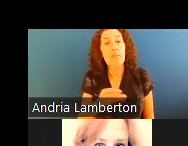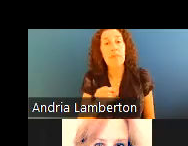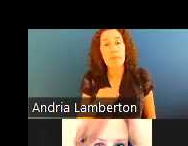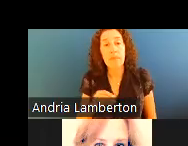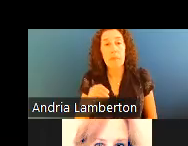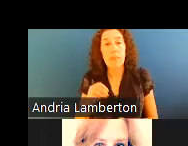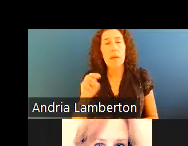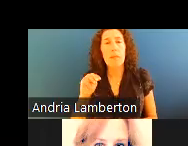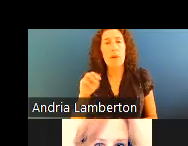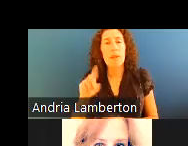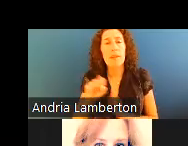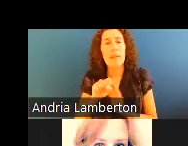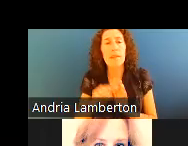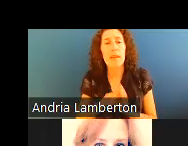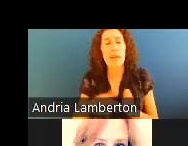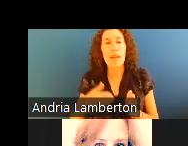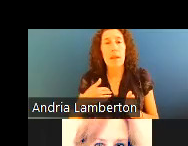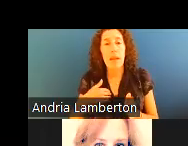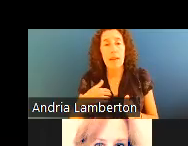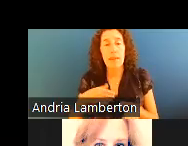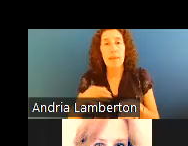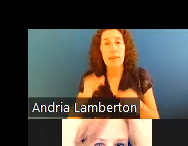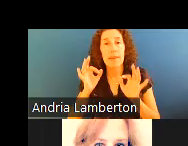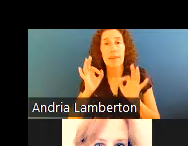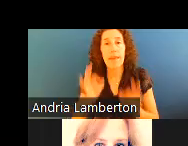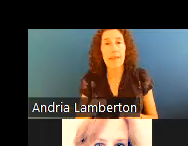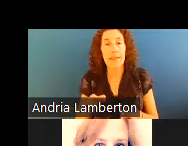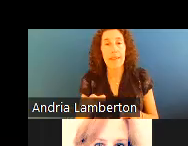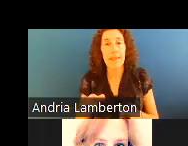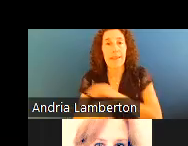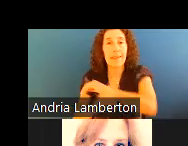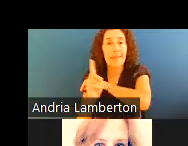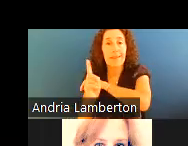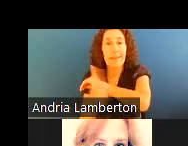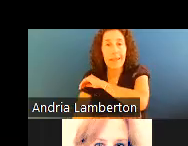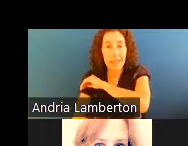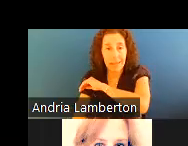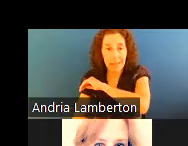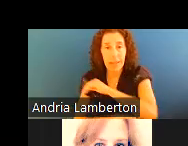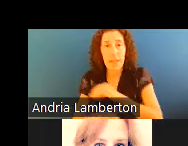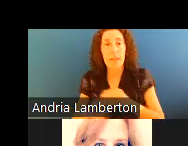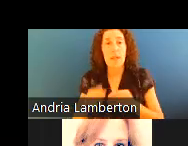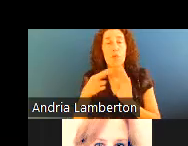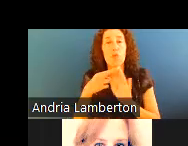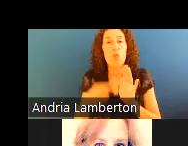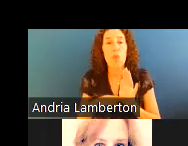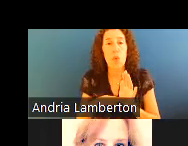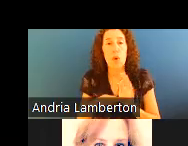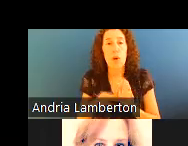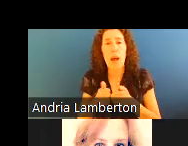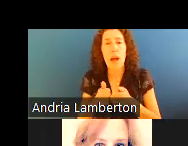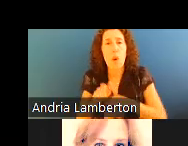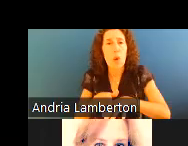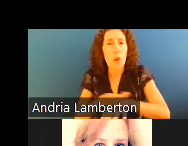appropriate punishment would be based on certain characteristics about the defendant and the crime. However, judges in Maryland